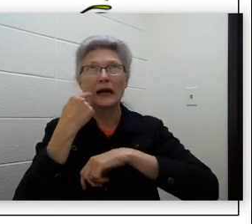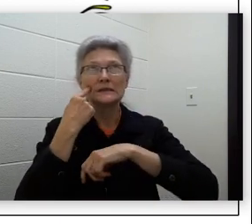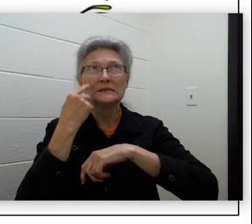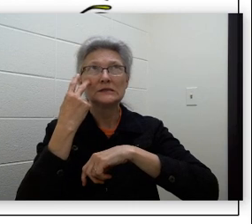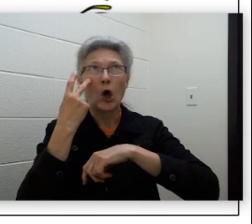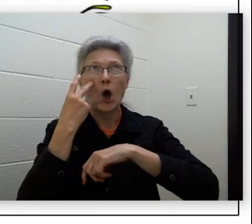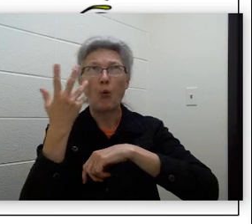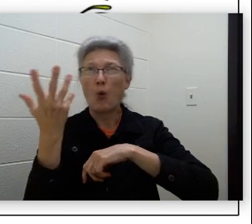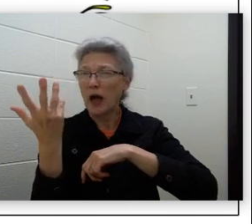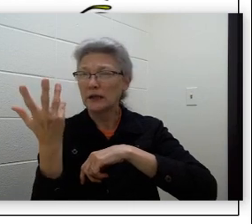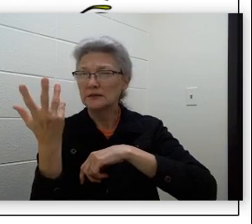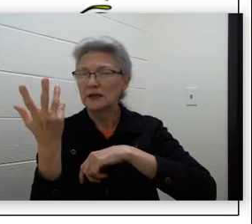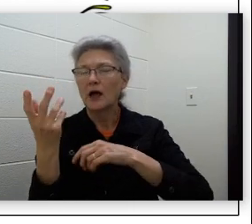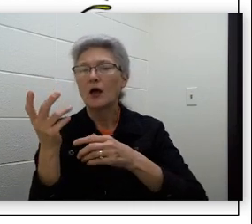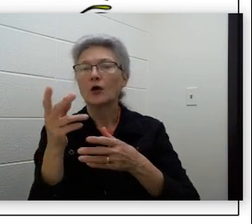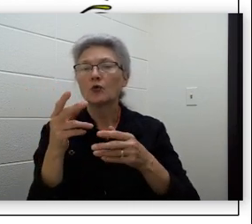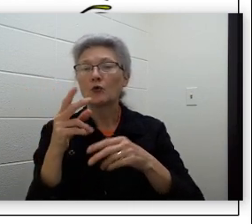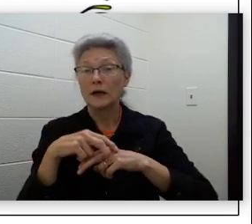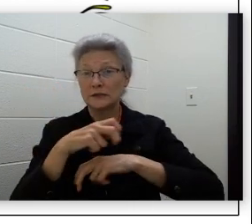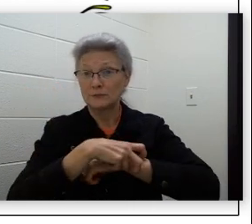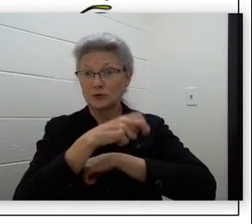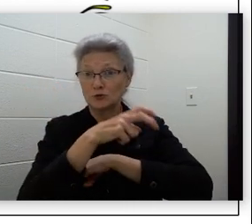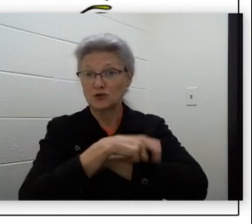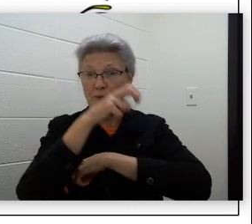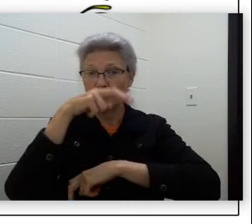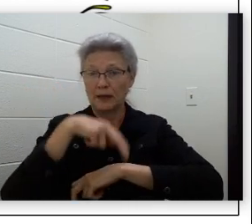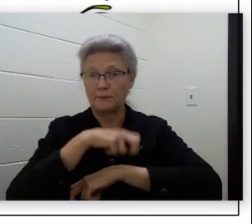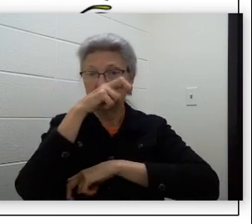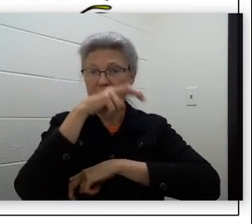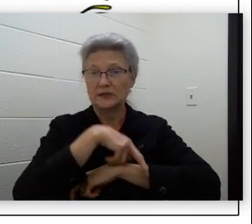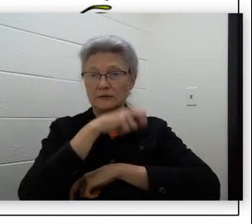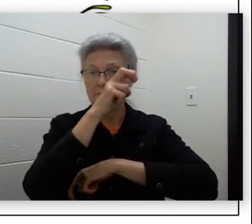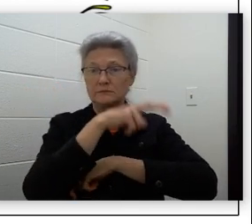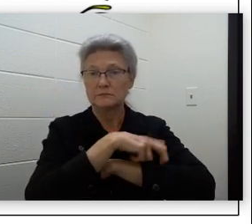So I wrote, the grasshoppers were jumping up and down.